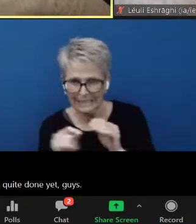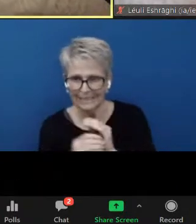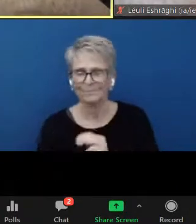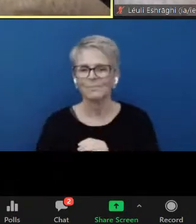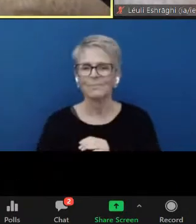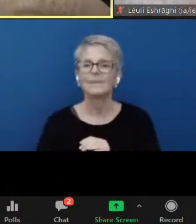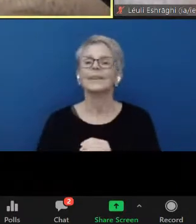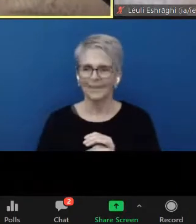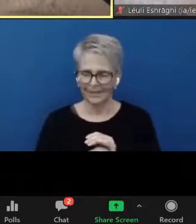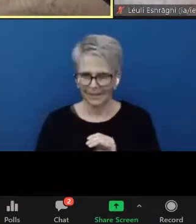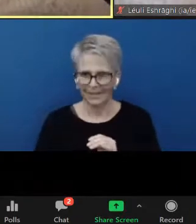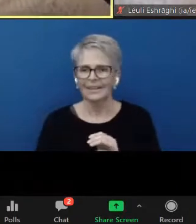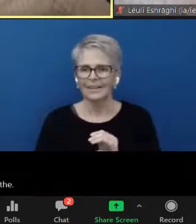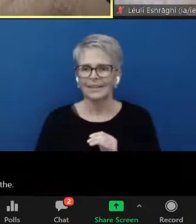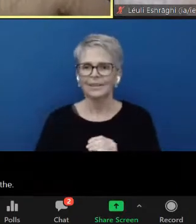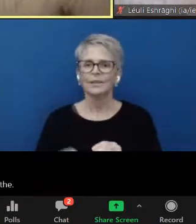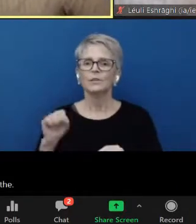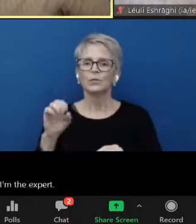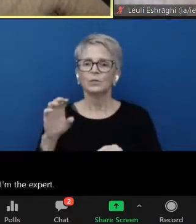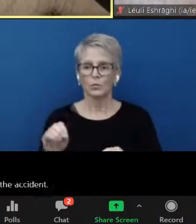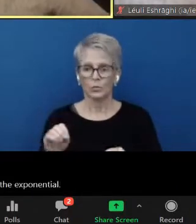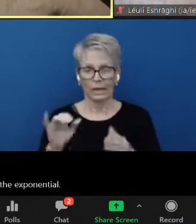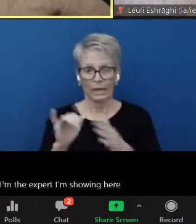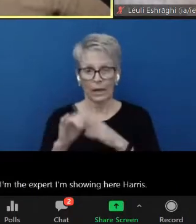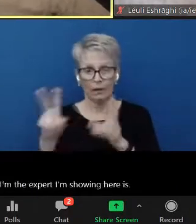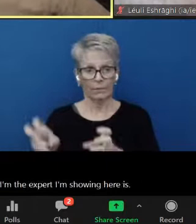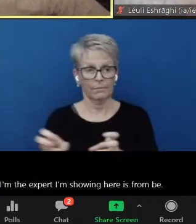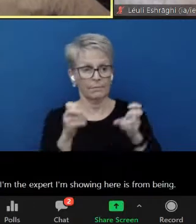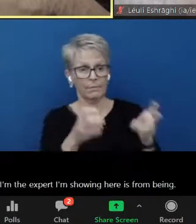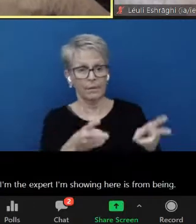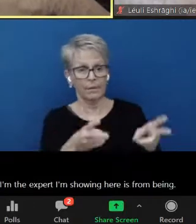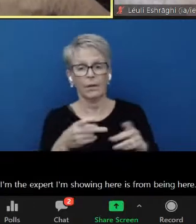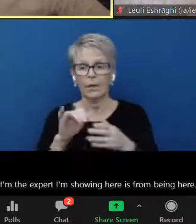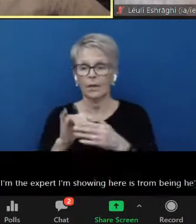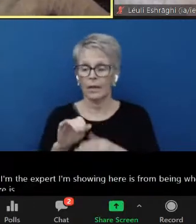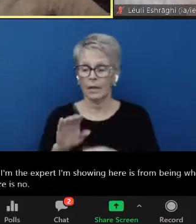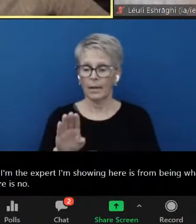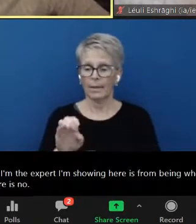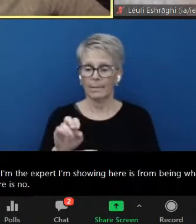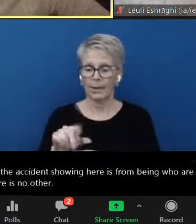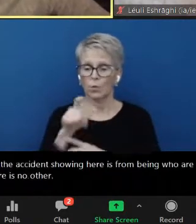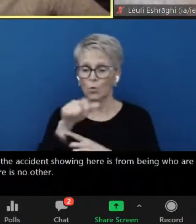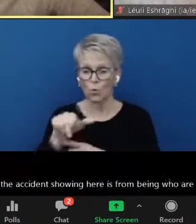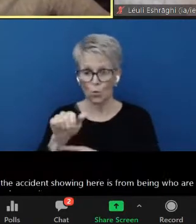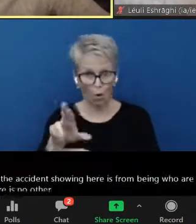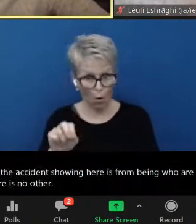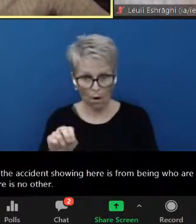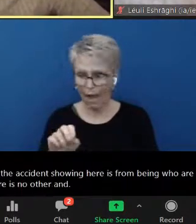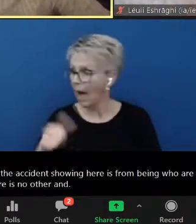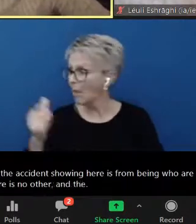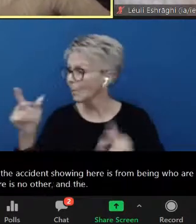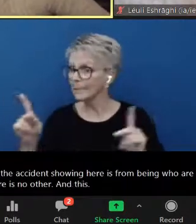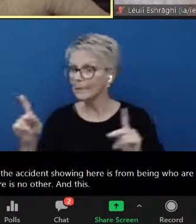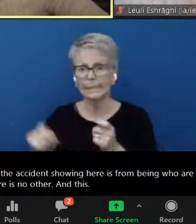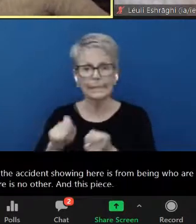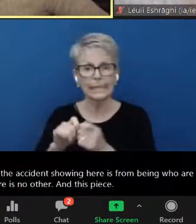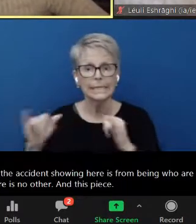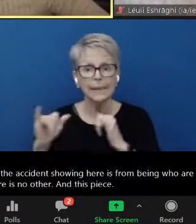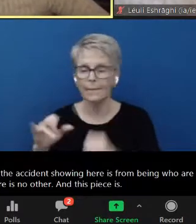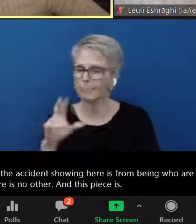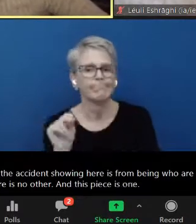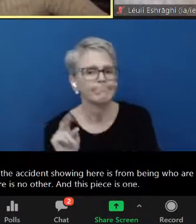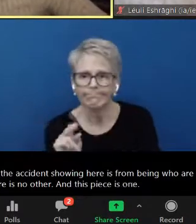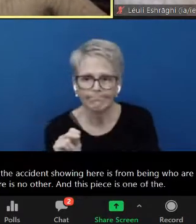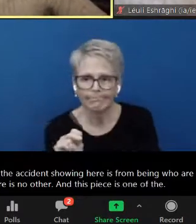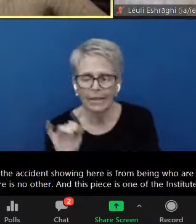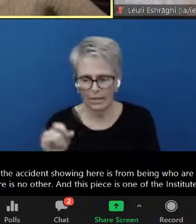So the excerpt I'm showing here is from Being Who You Are, There Is No Other. And this piece is